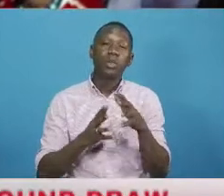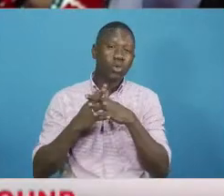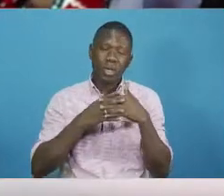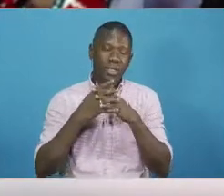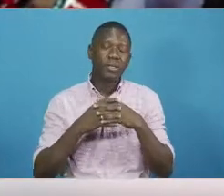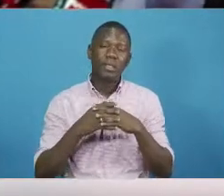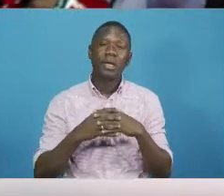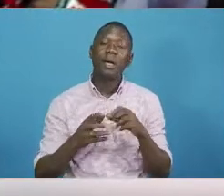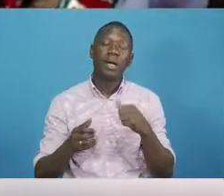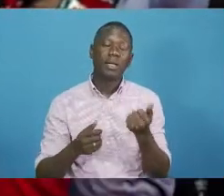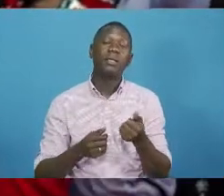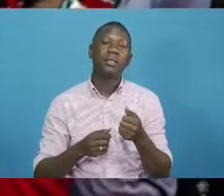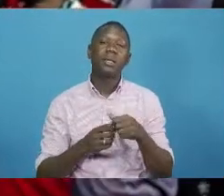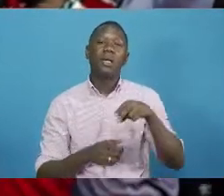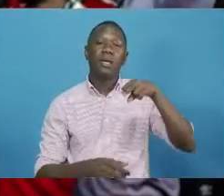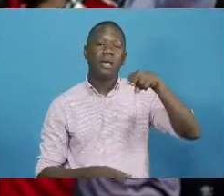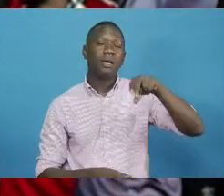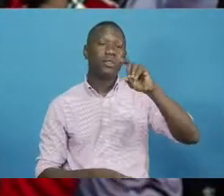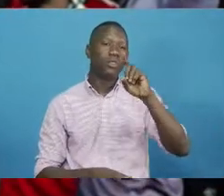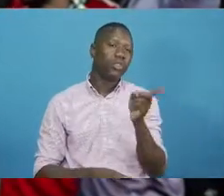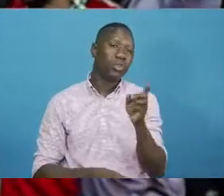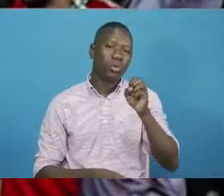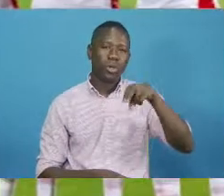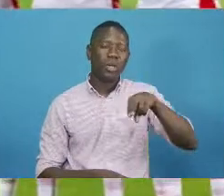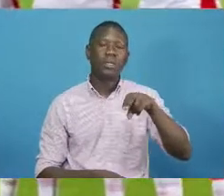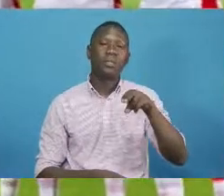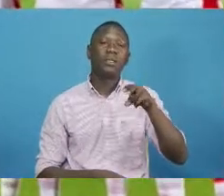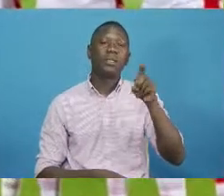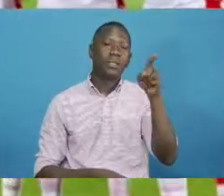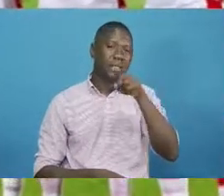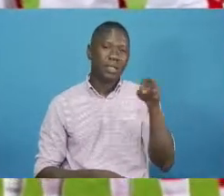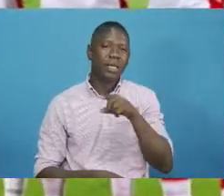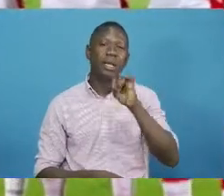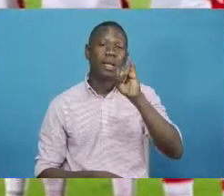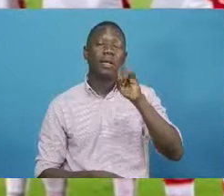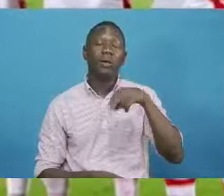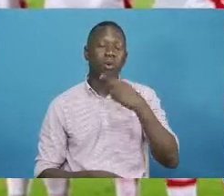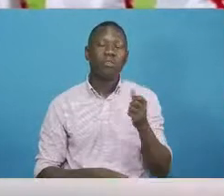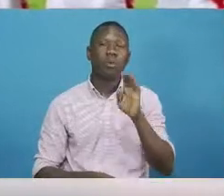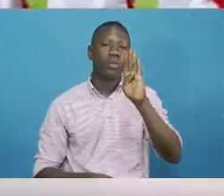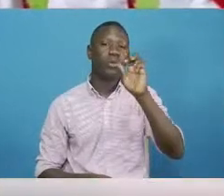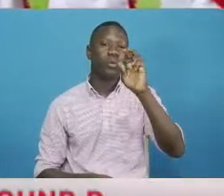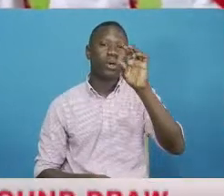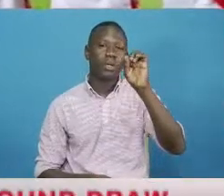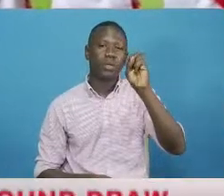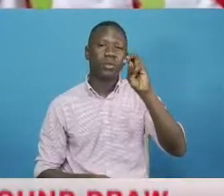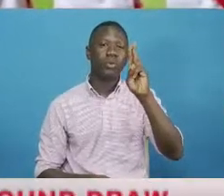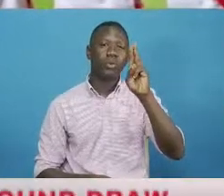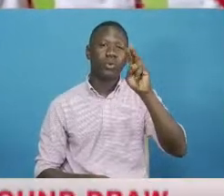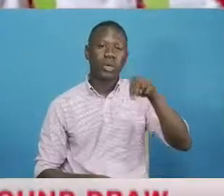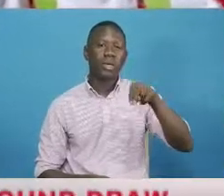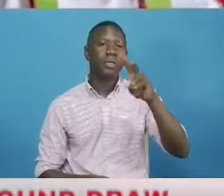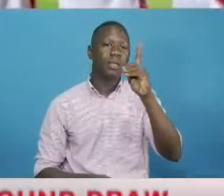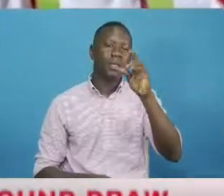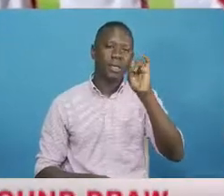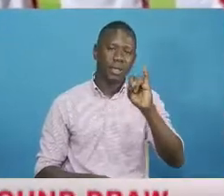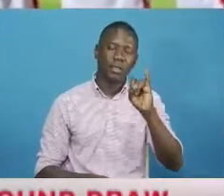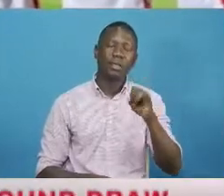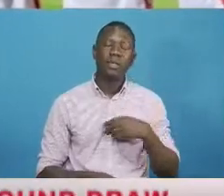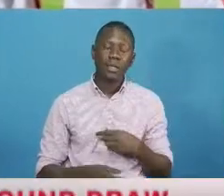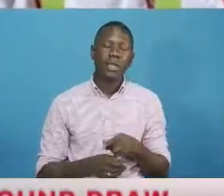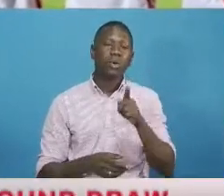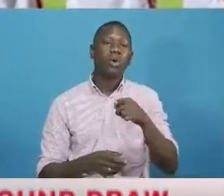Niger and Les Machars de Ngonzi of Burundi. In total, 10 teams were exempted from the first round. Al Ahly and